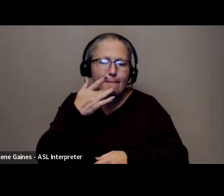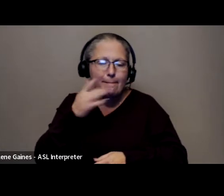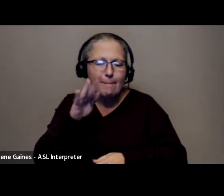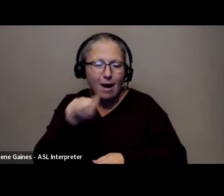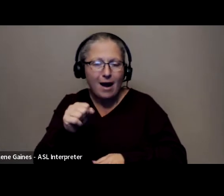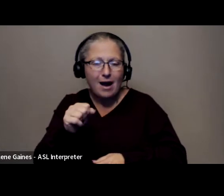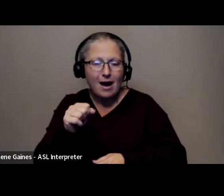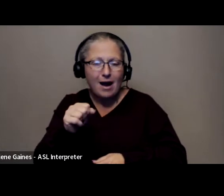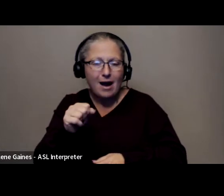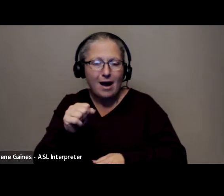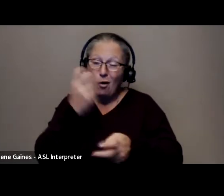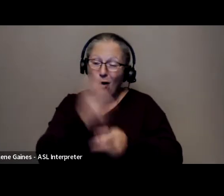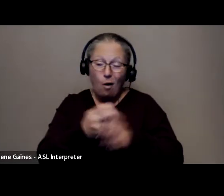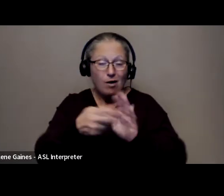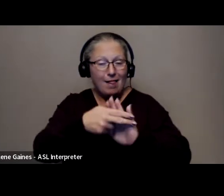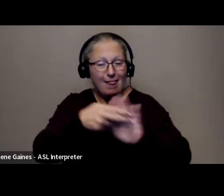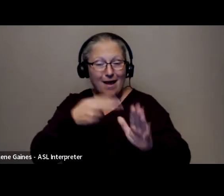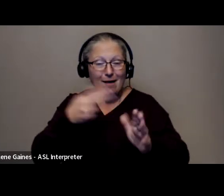label it sometimes. Yeah. Like you're saying,